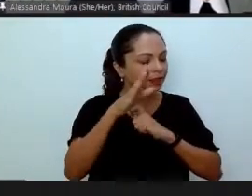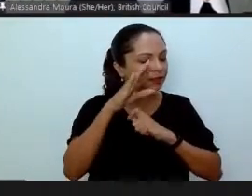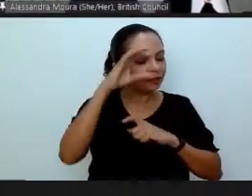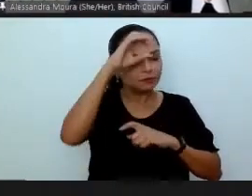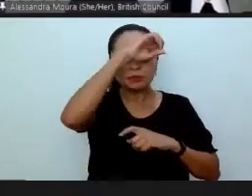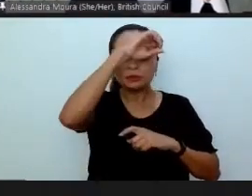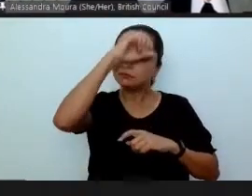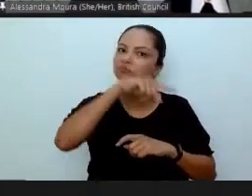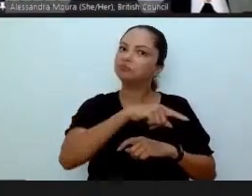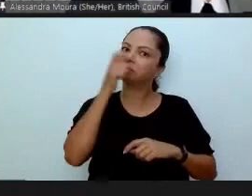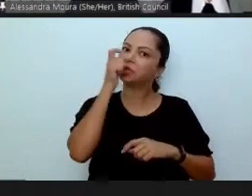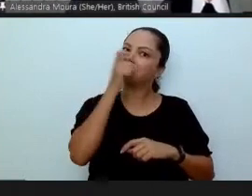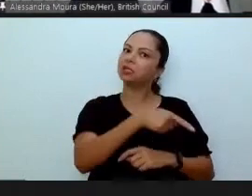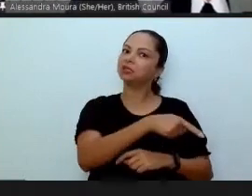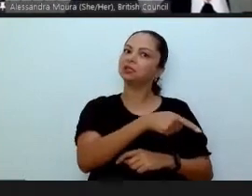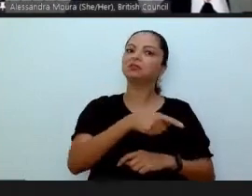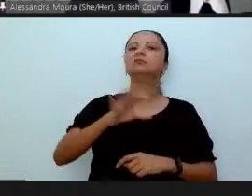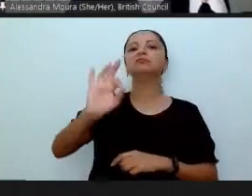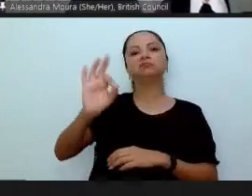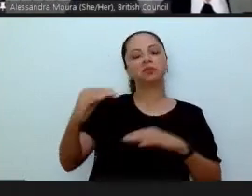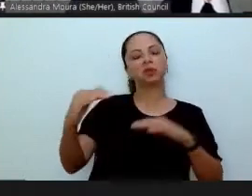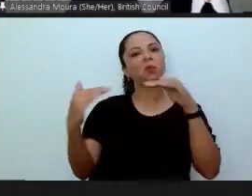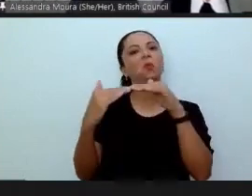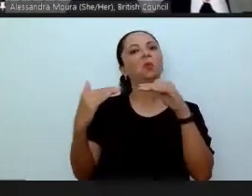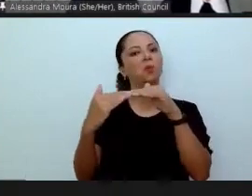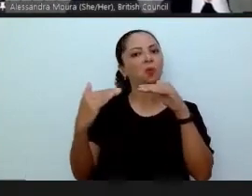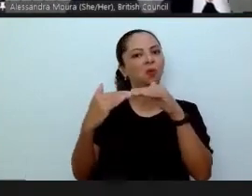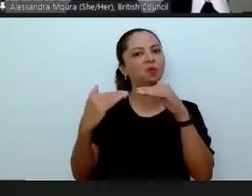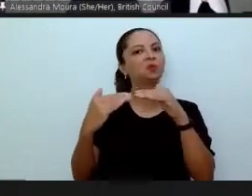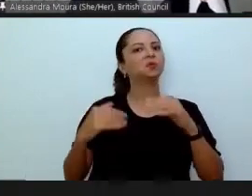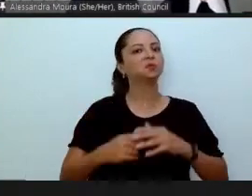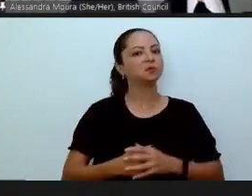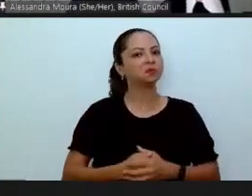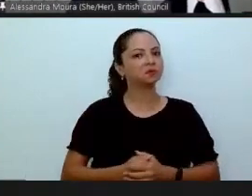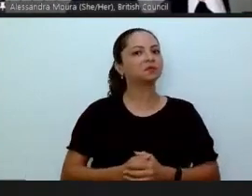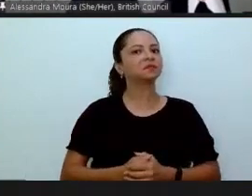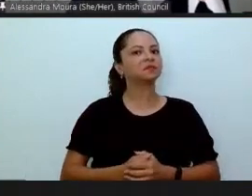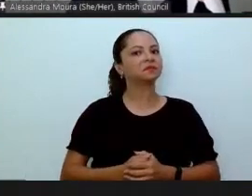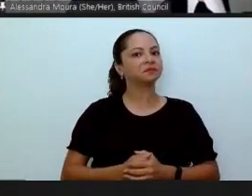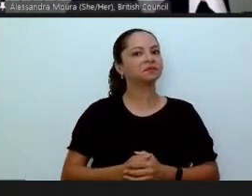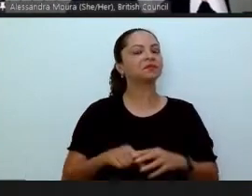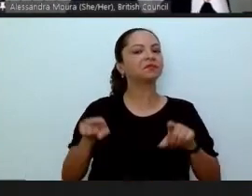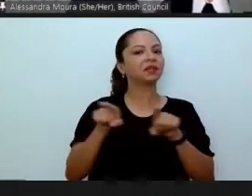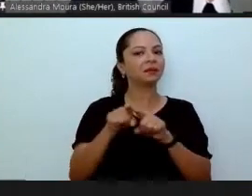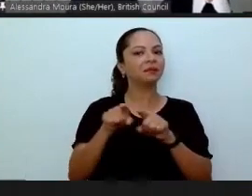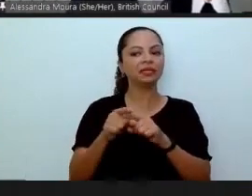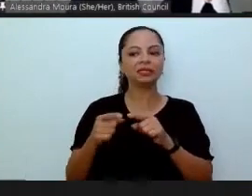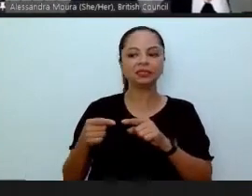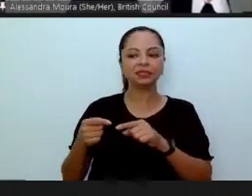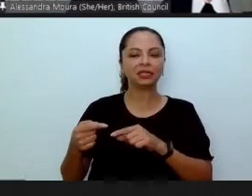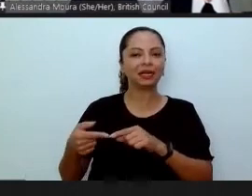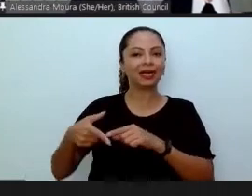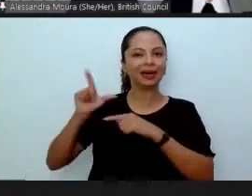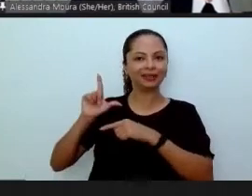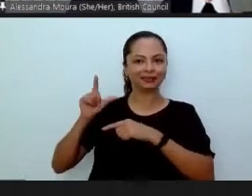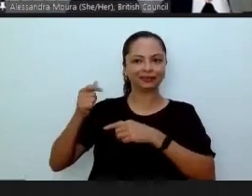I think that, and what I think Luciana said earlier, is that you can learn from your students. You